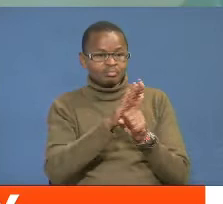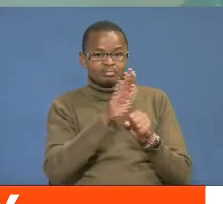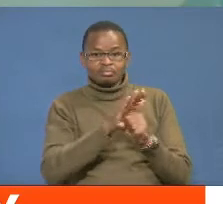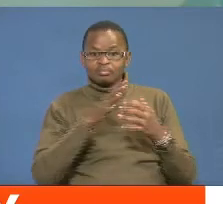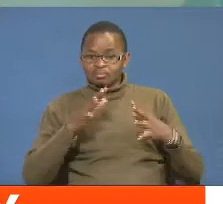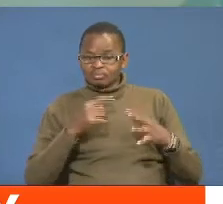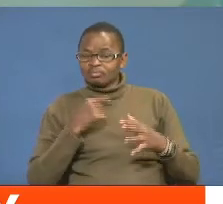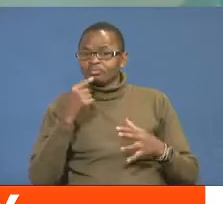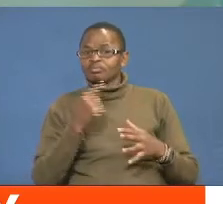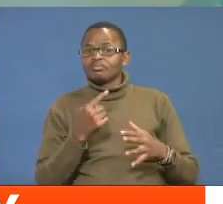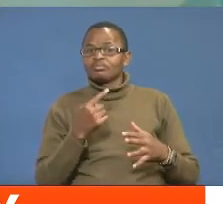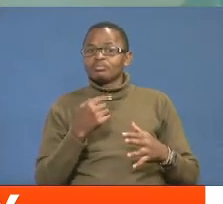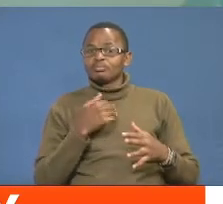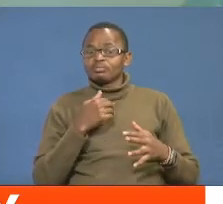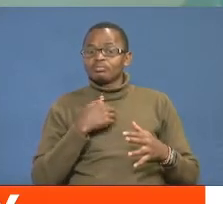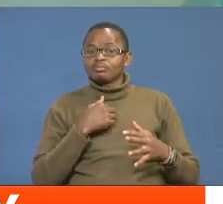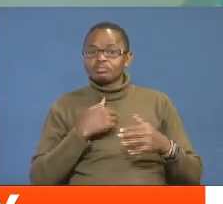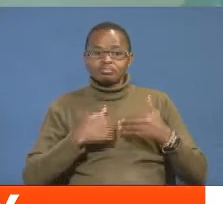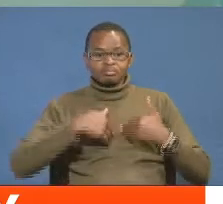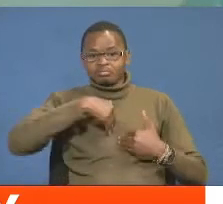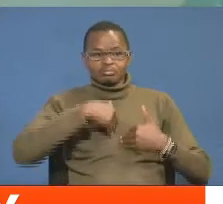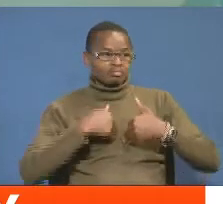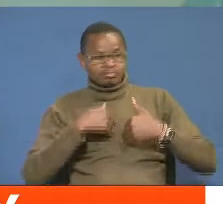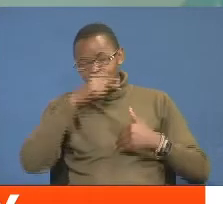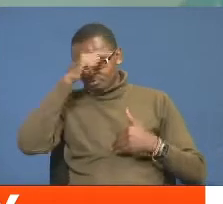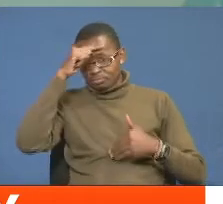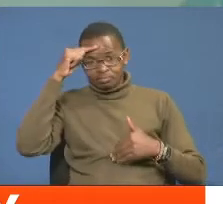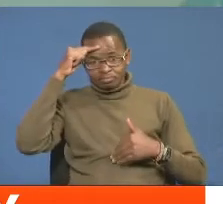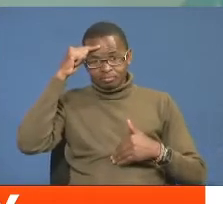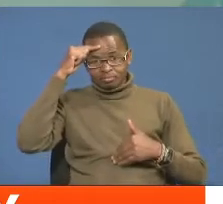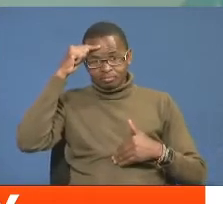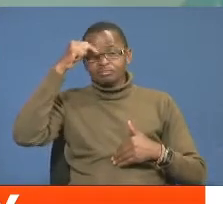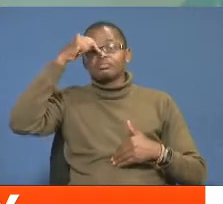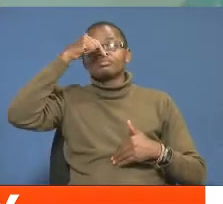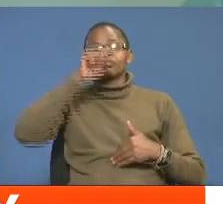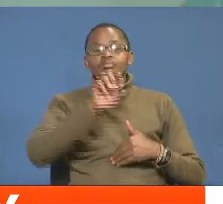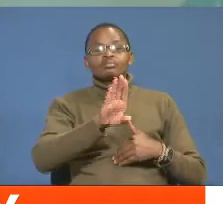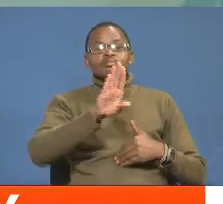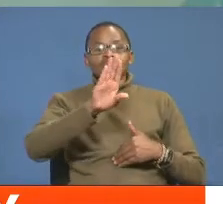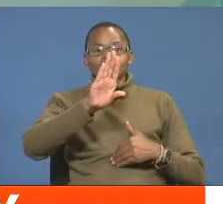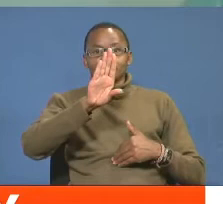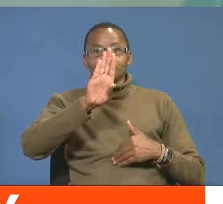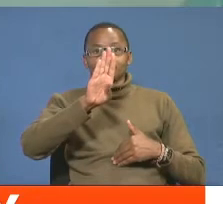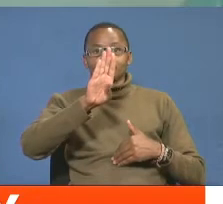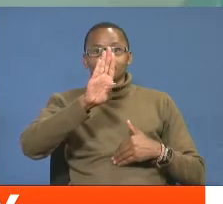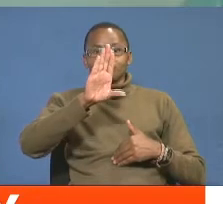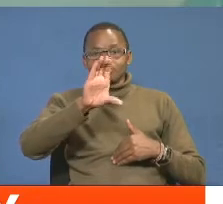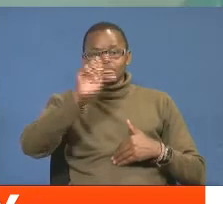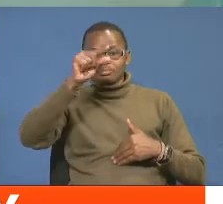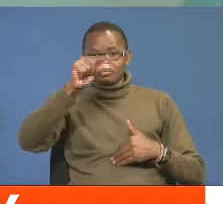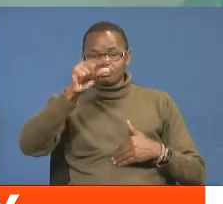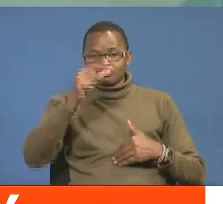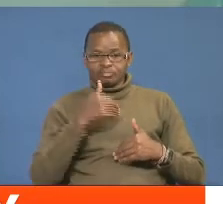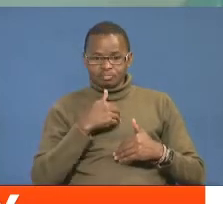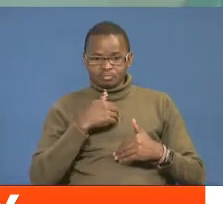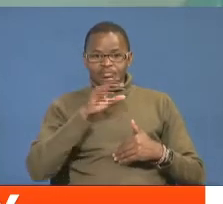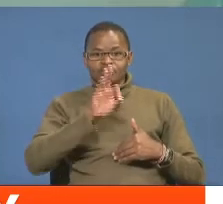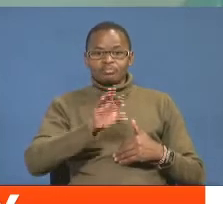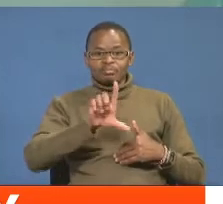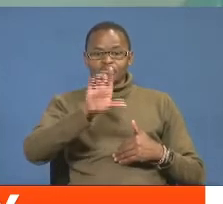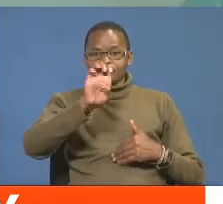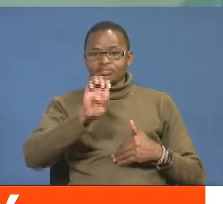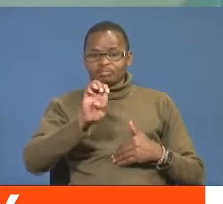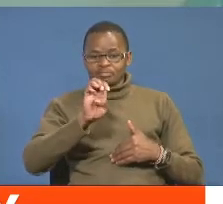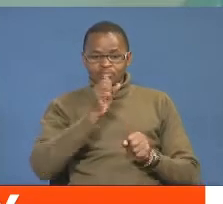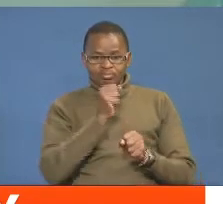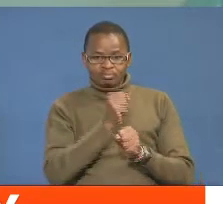people who have deformities because of the vaccine. We got the BCG vaccine. It works, you know, to some extent. We got the flu vaccine. It